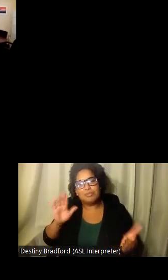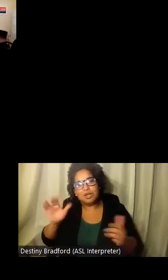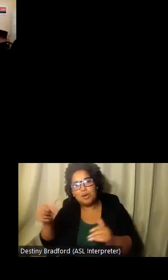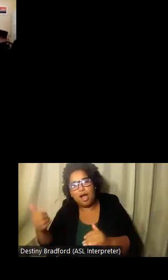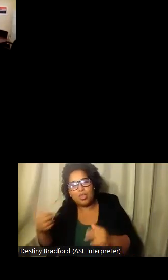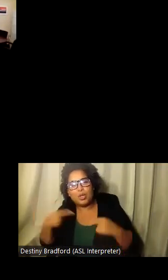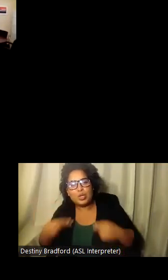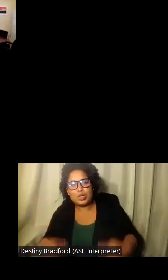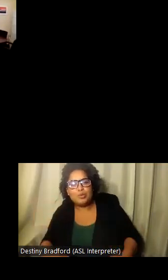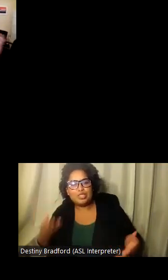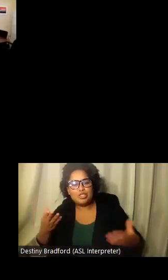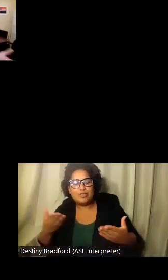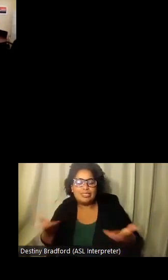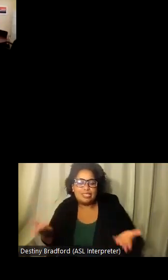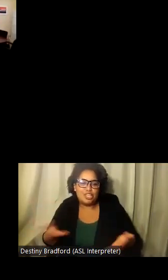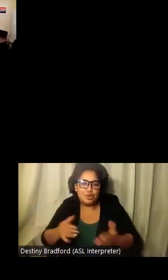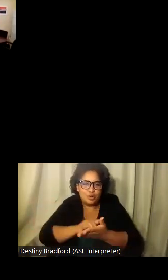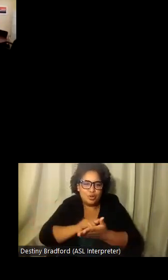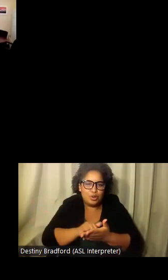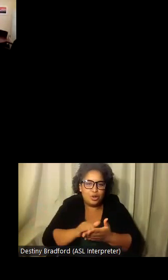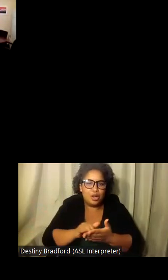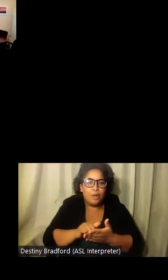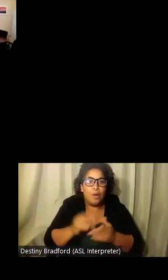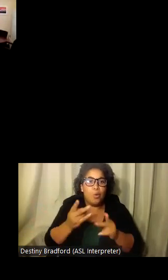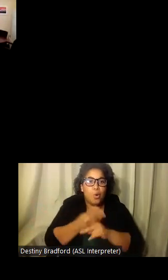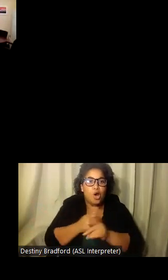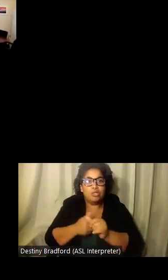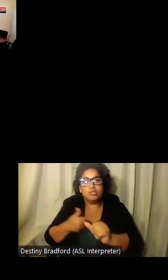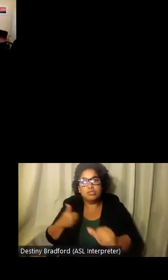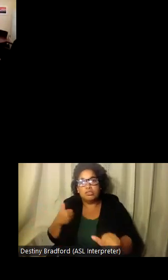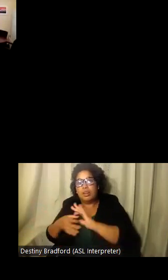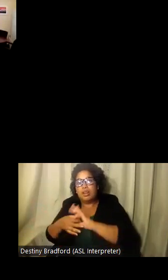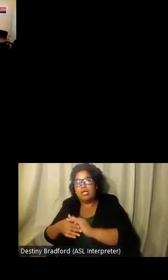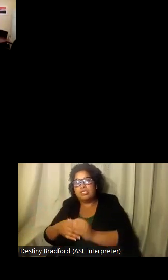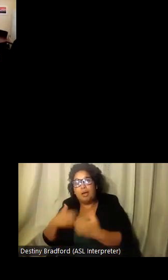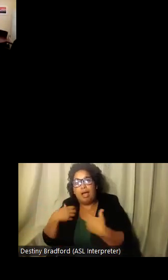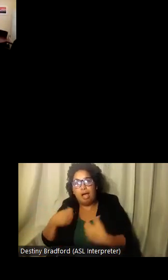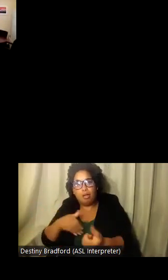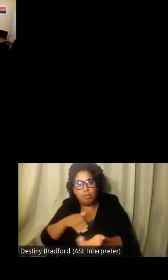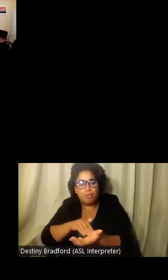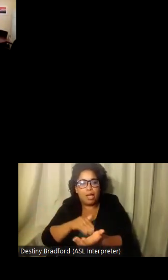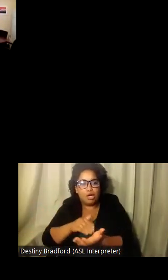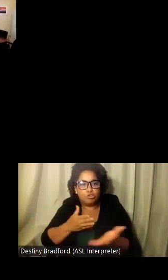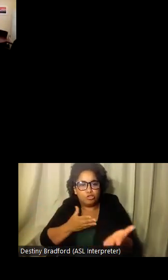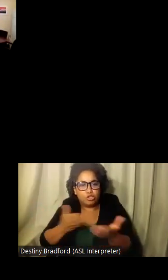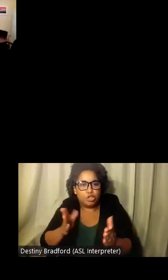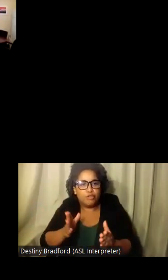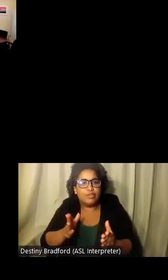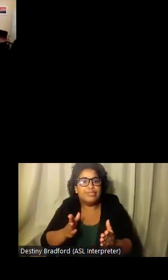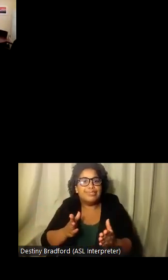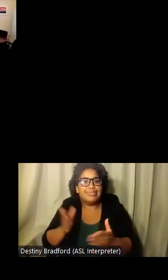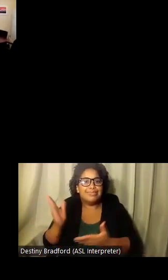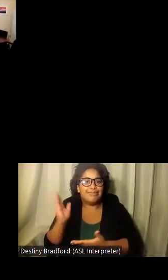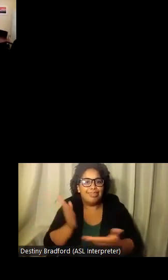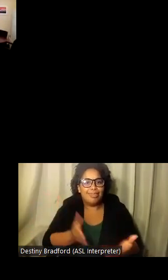see here in New York State, but even further behind that health and medical service delivery system. We are oftentimes kind of